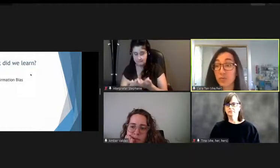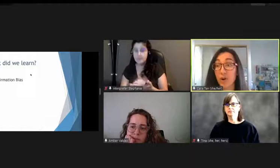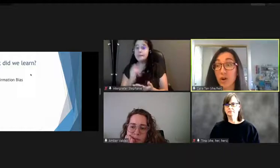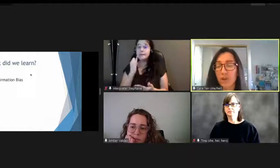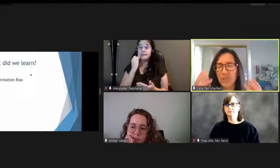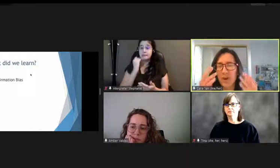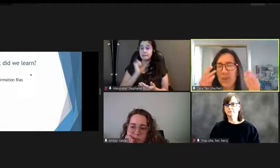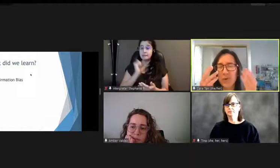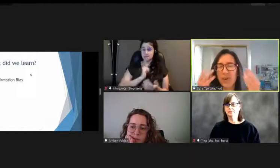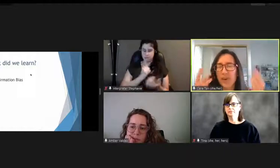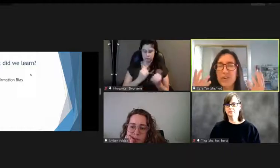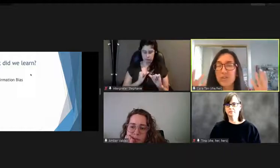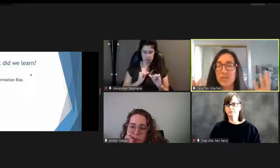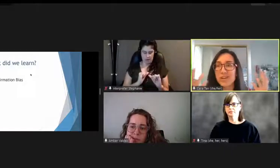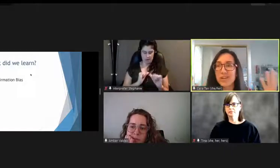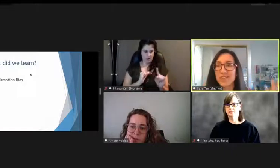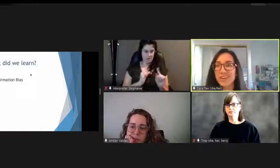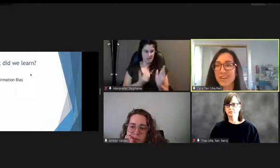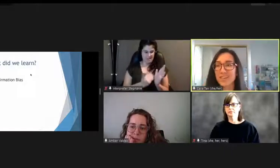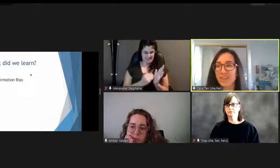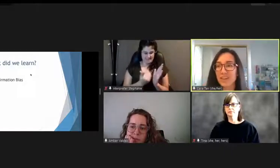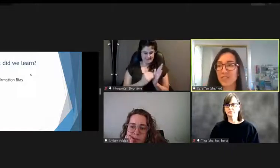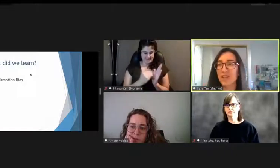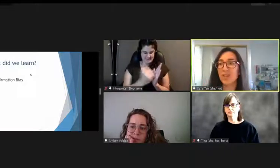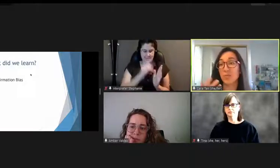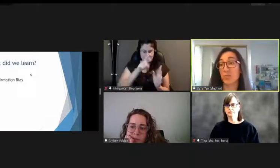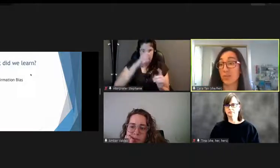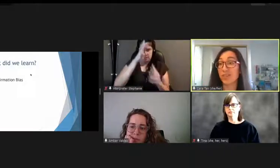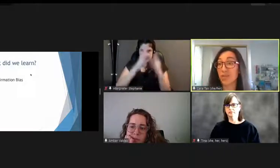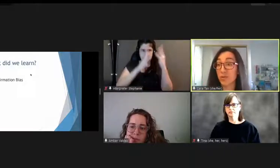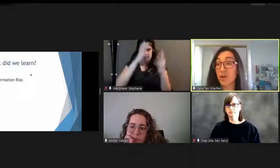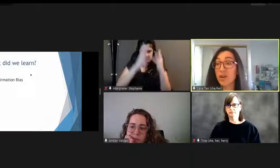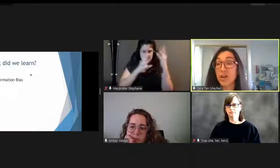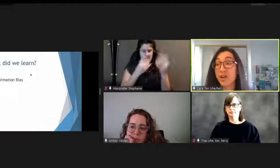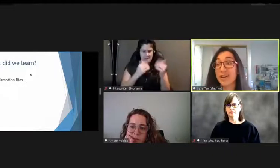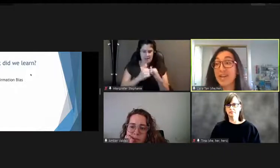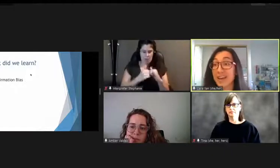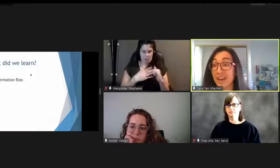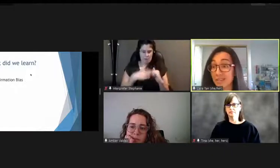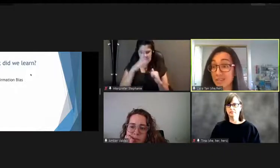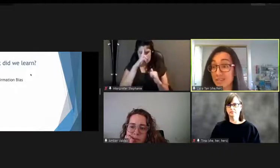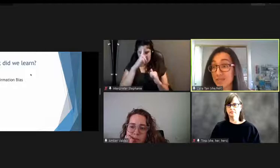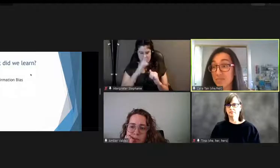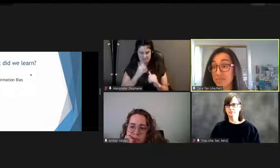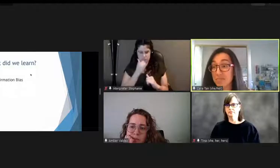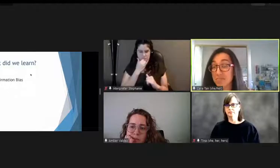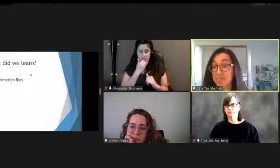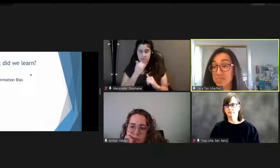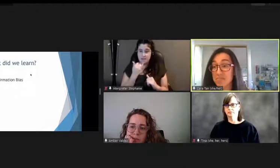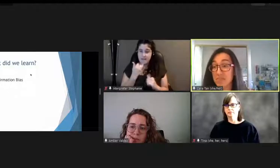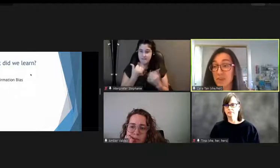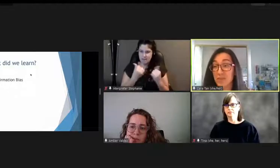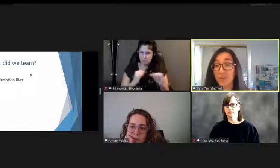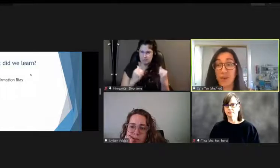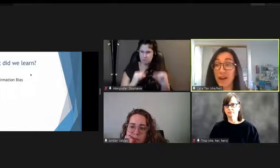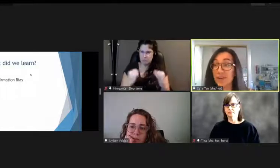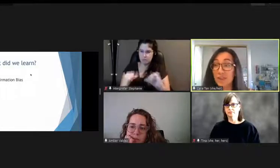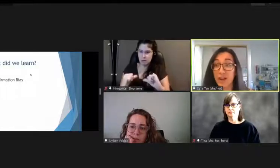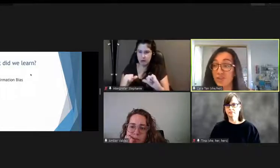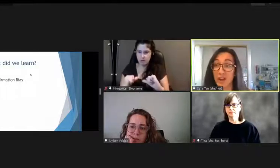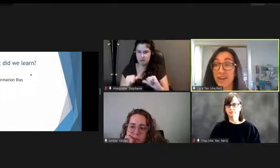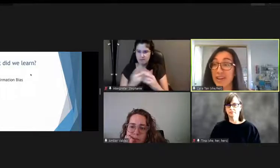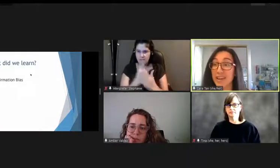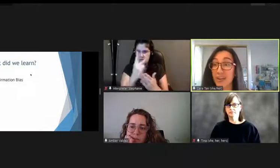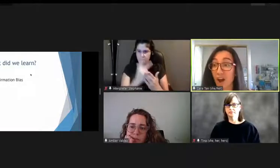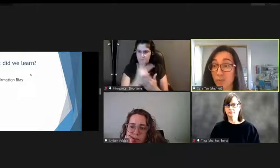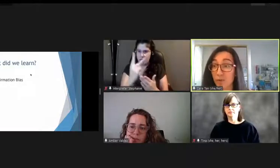myself wrong, I've come up with every creative thing I can think of to prove myself wrong, and I can't. If I try and try and